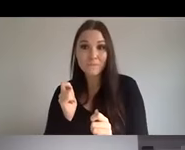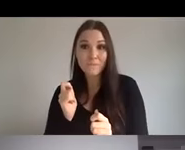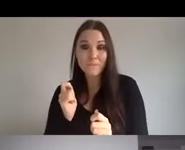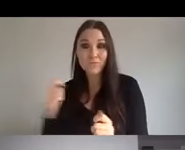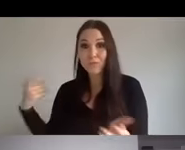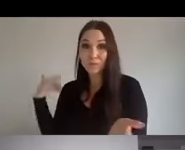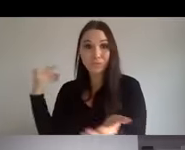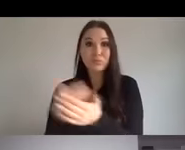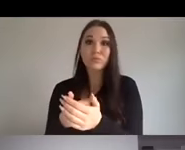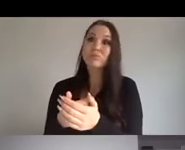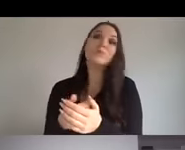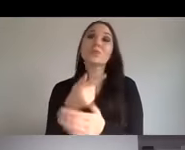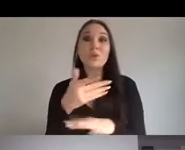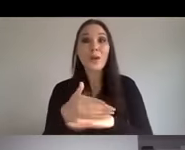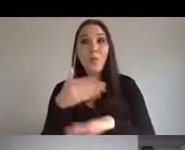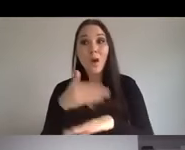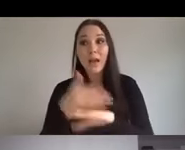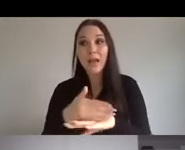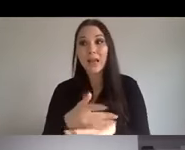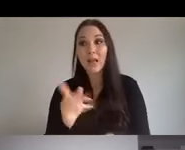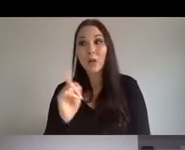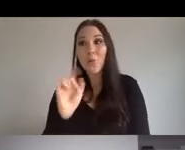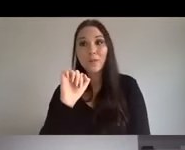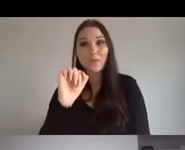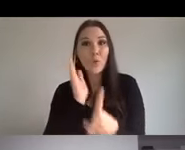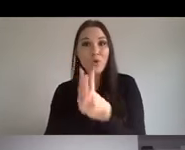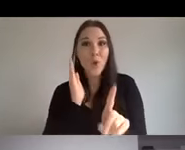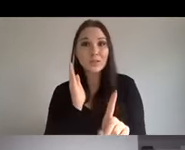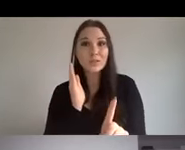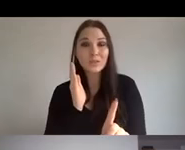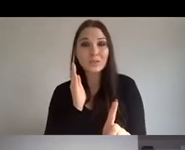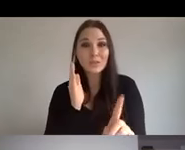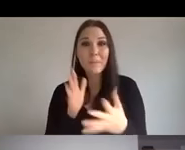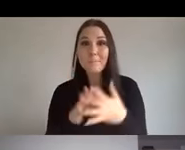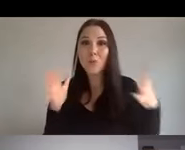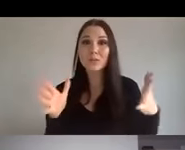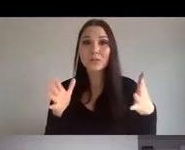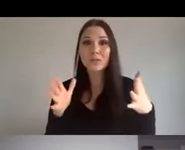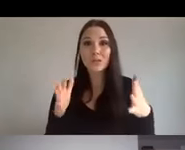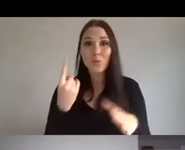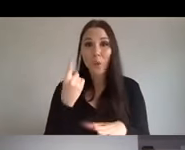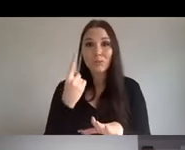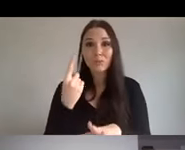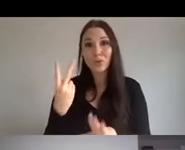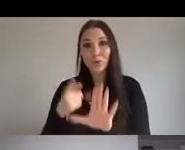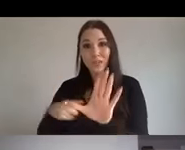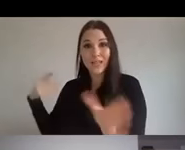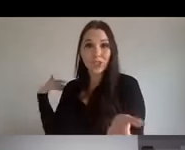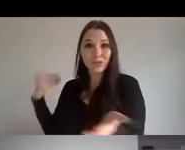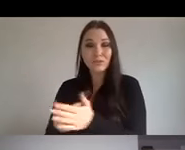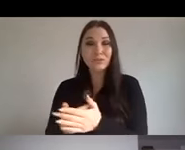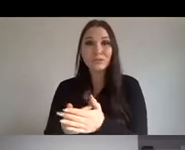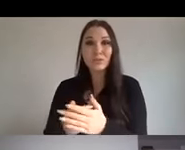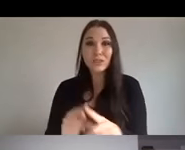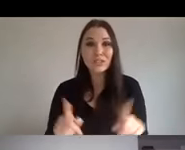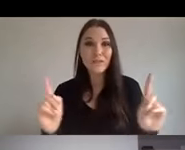working with KickID. What have you noticed the most, I suppose, over the last 1 to 2 years, that in difference